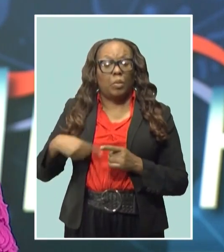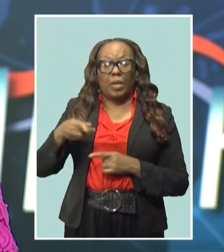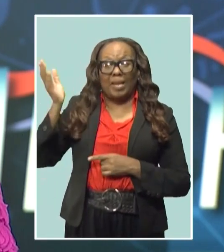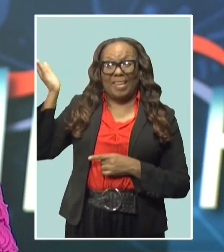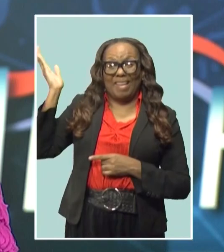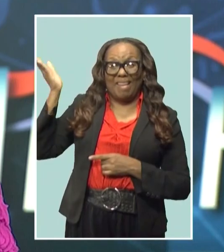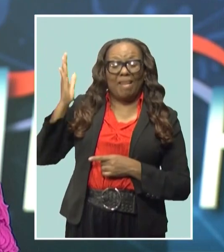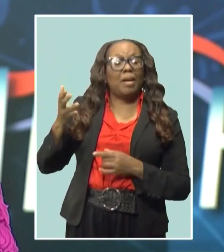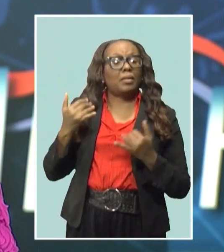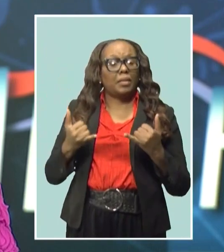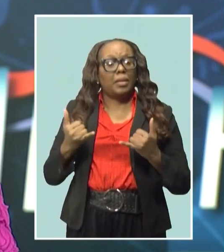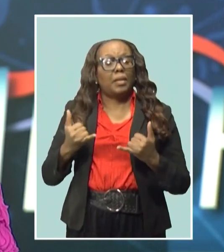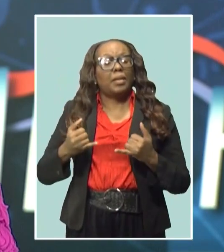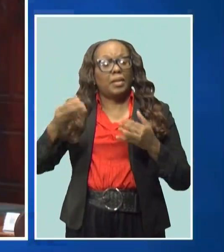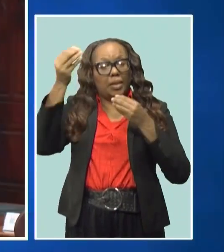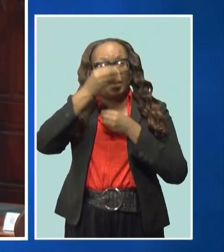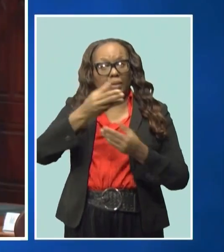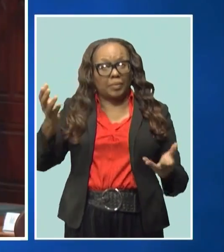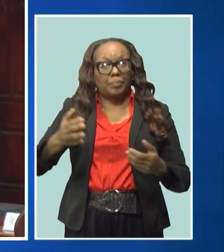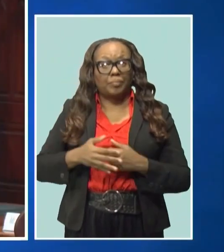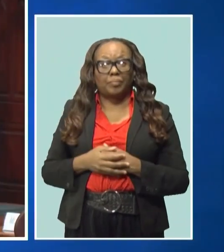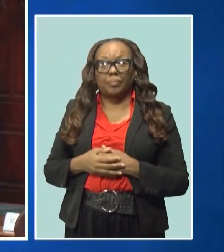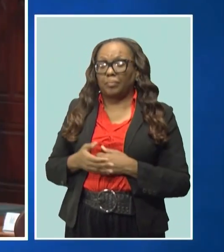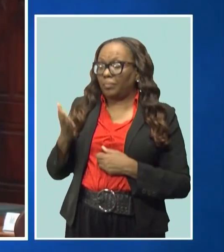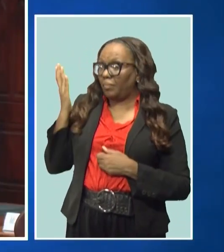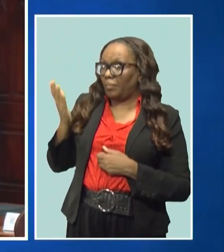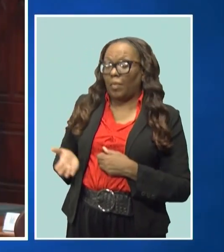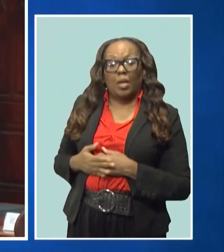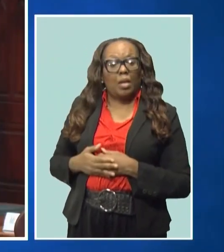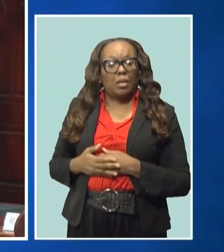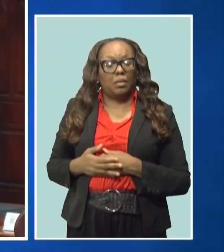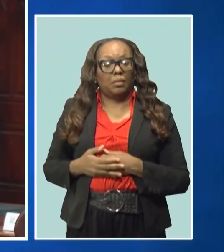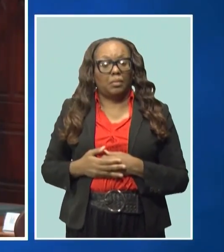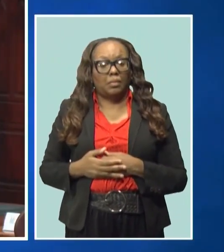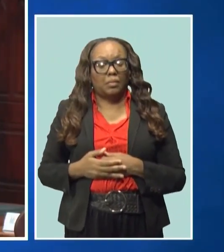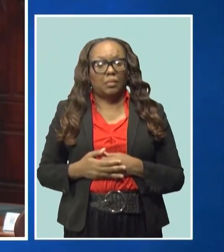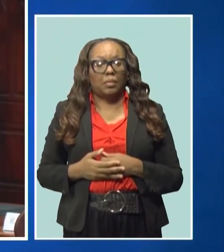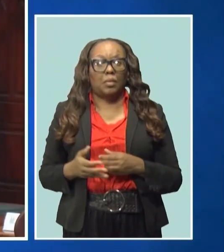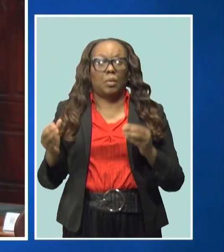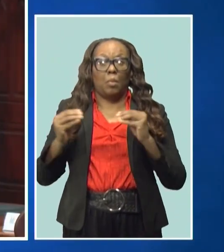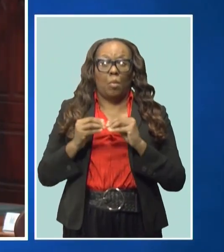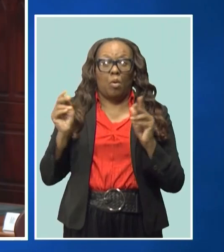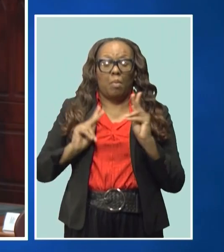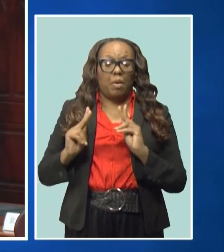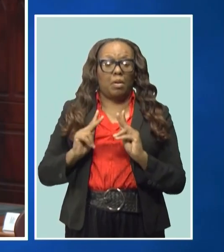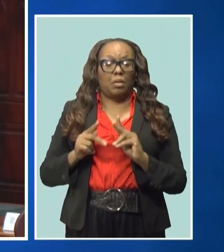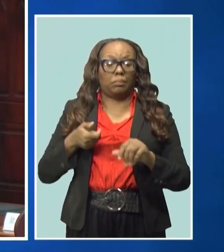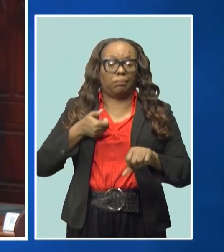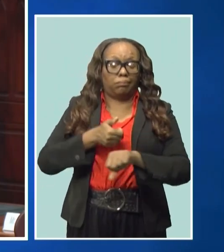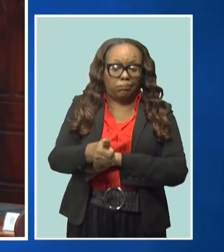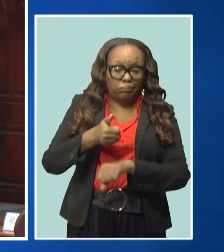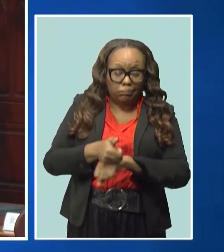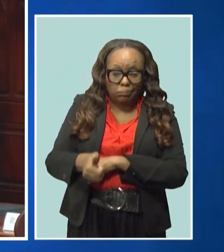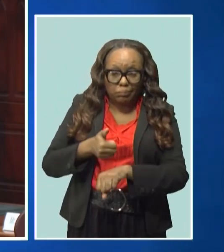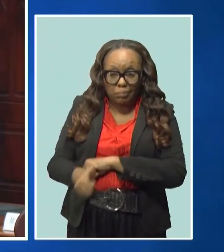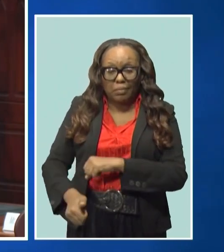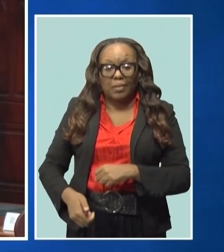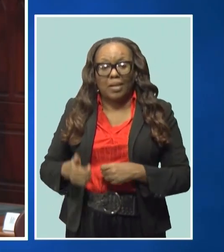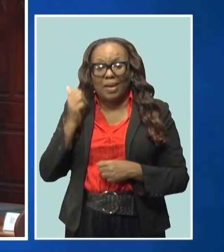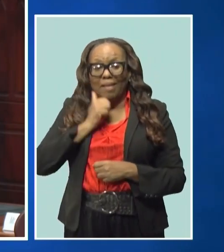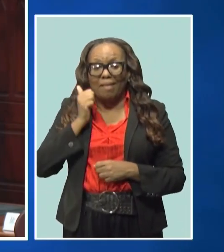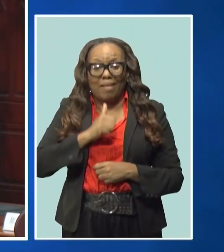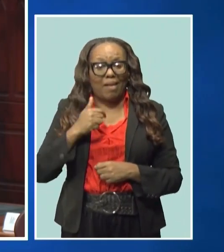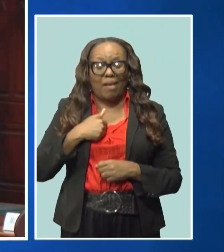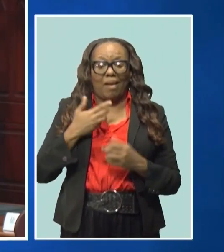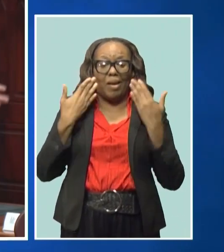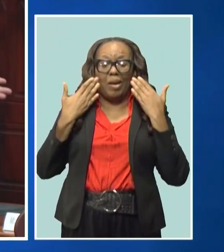debate. It will never happen. More people are getting charged than trials are being. Every day, I don't have the